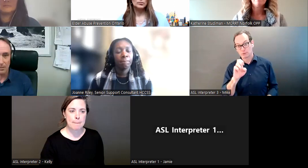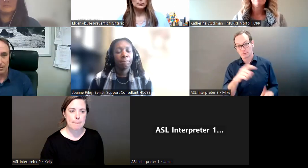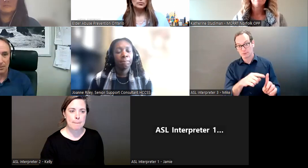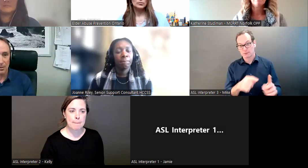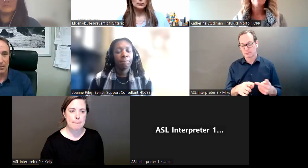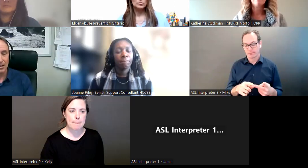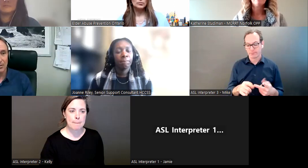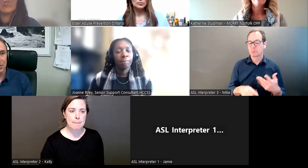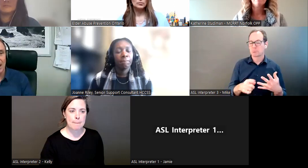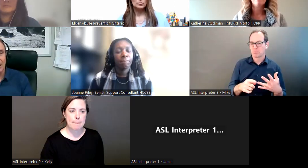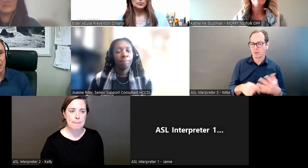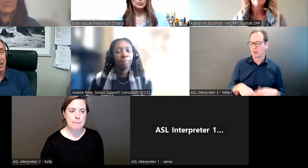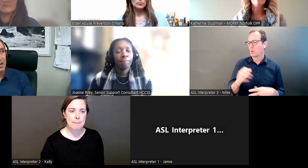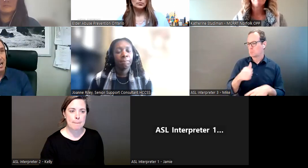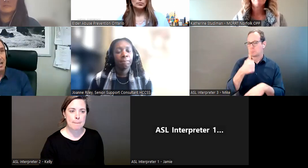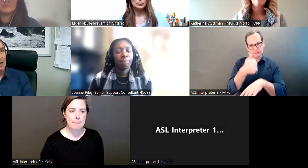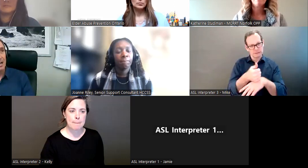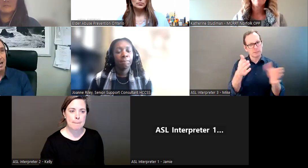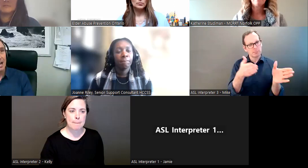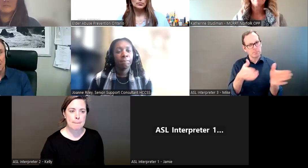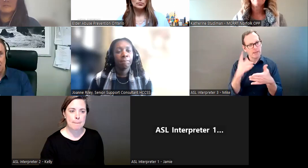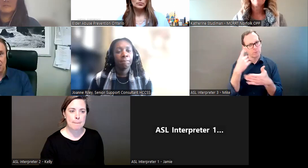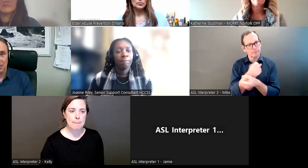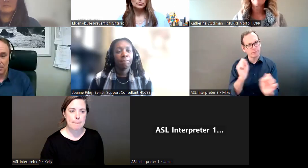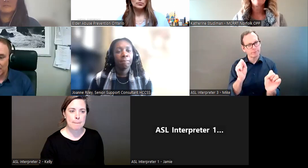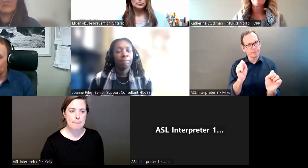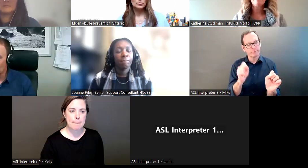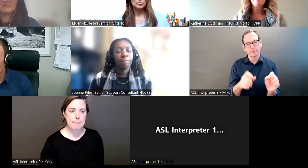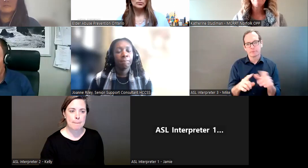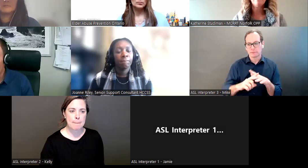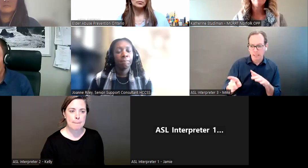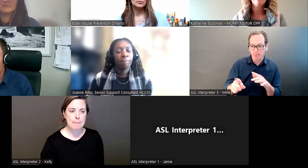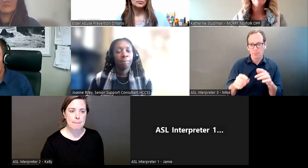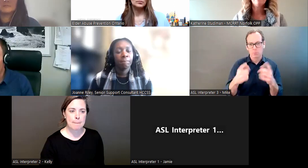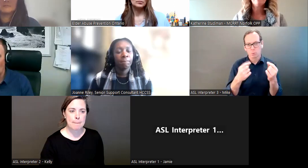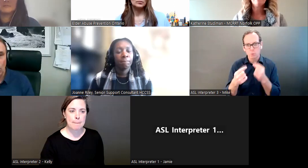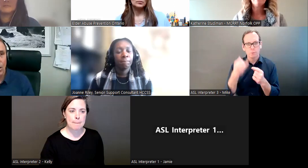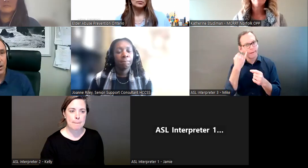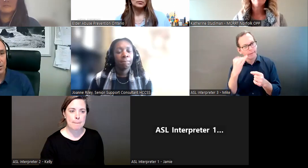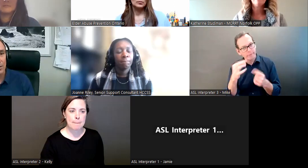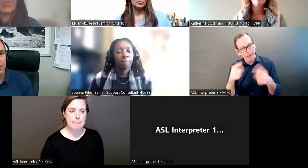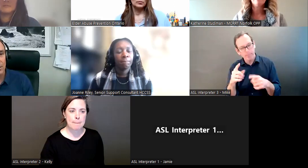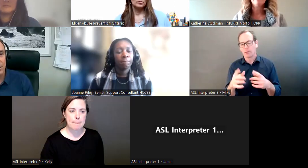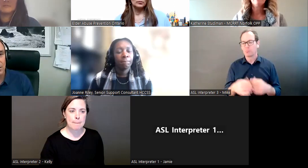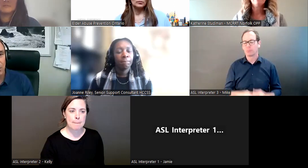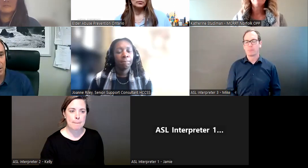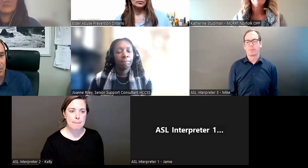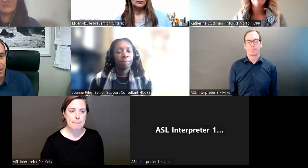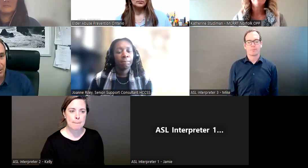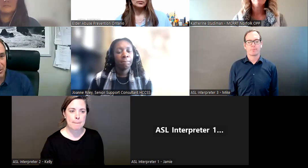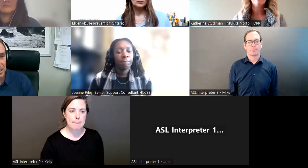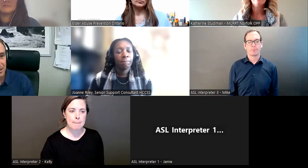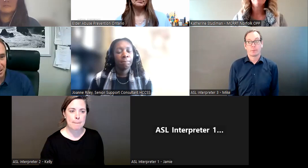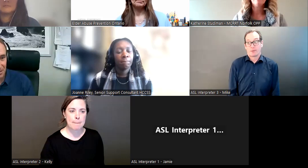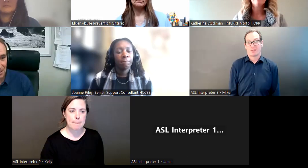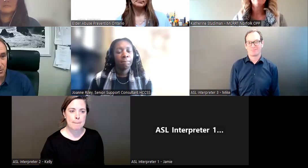that, they understand, because as some of the other providers on the call, we're not 24